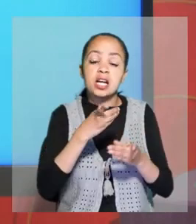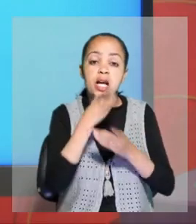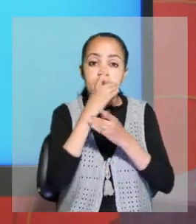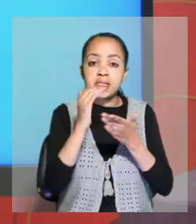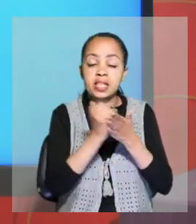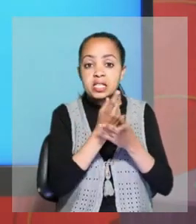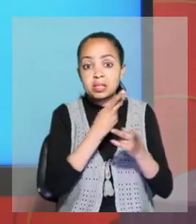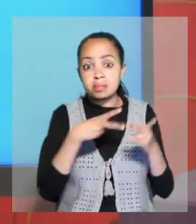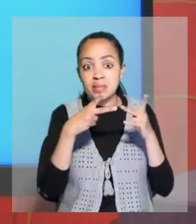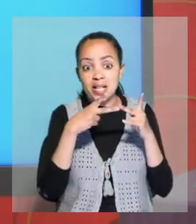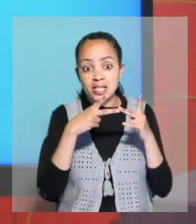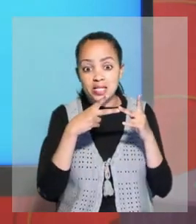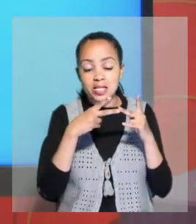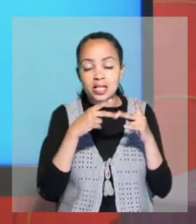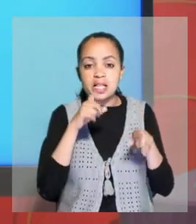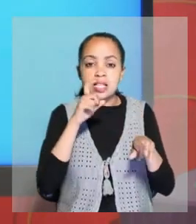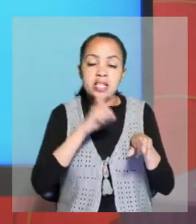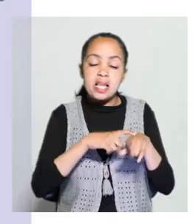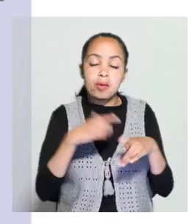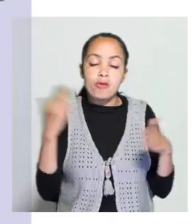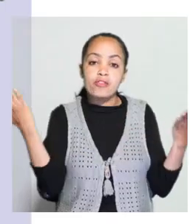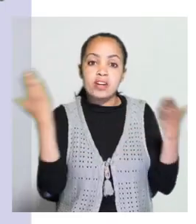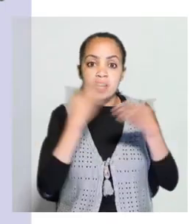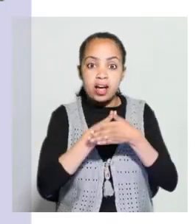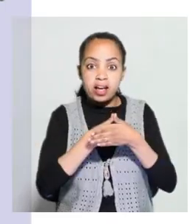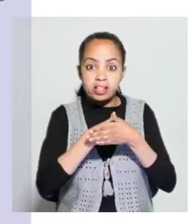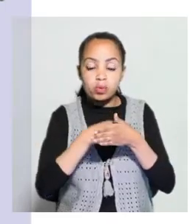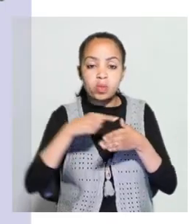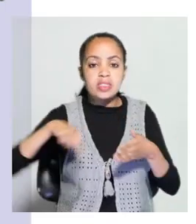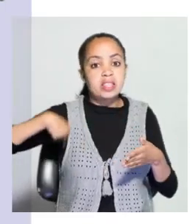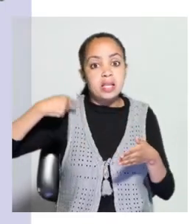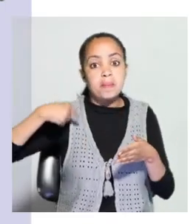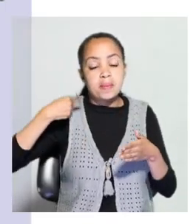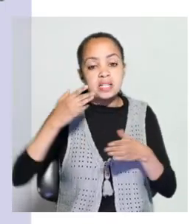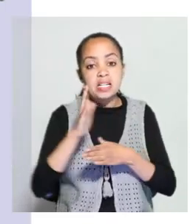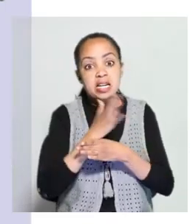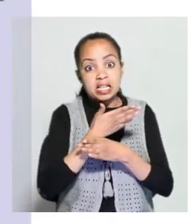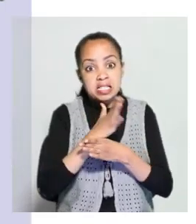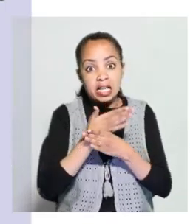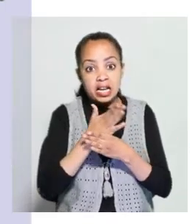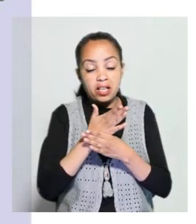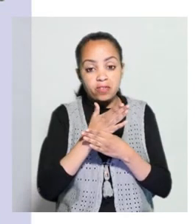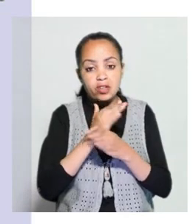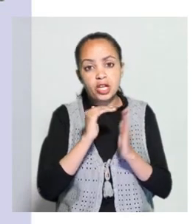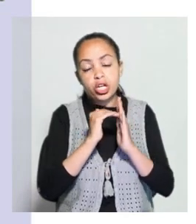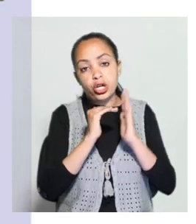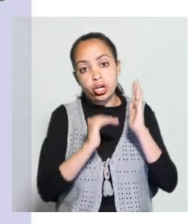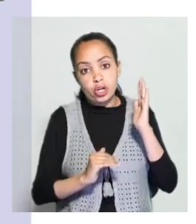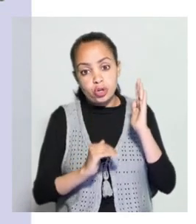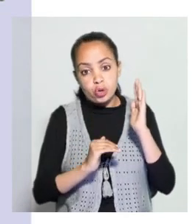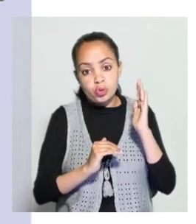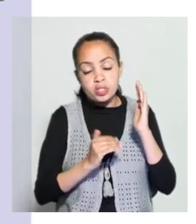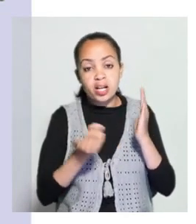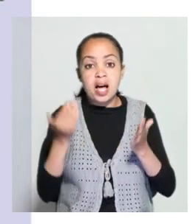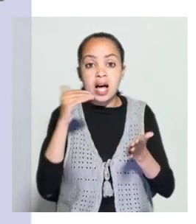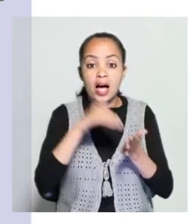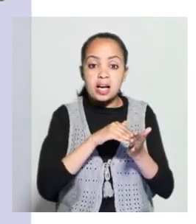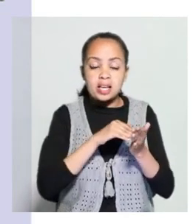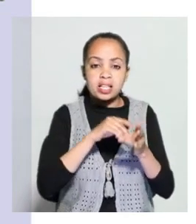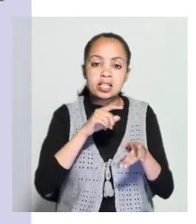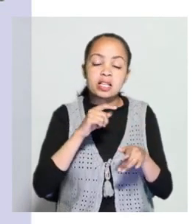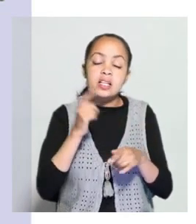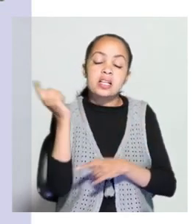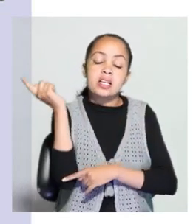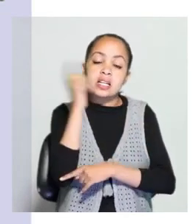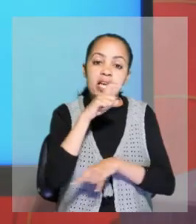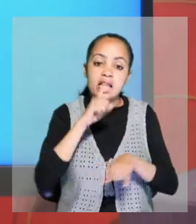place during a night time when the temperature in the leaf become reduced. And again, during the